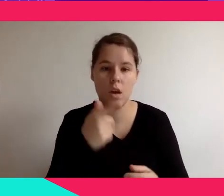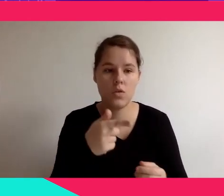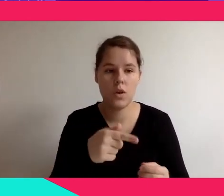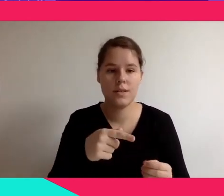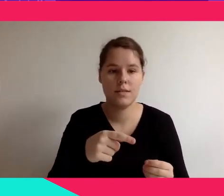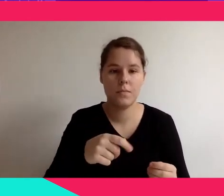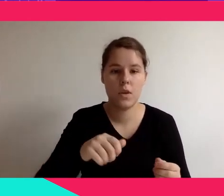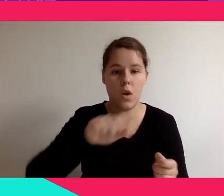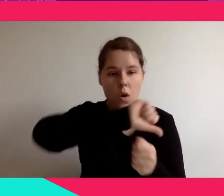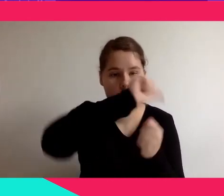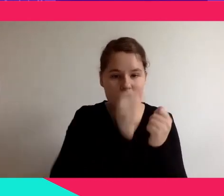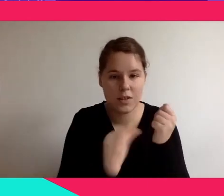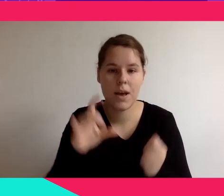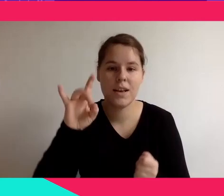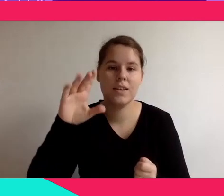people out there.